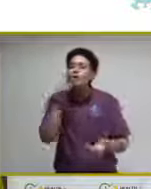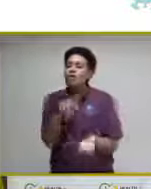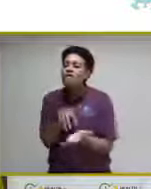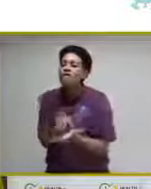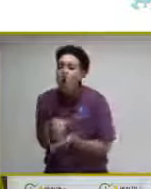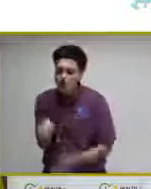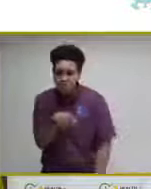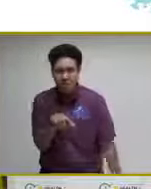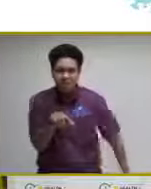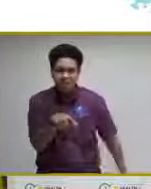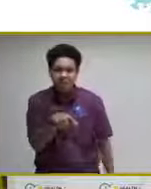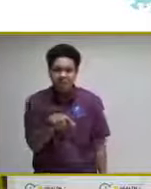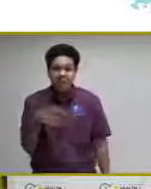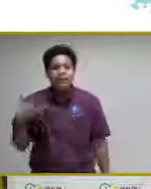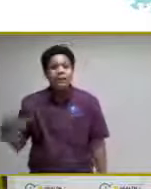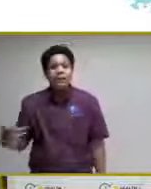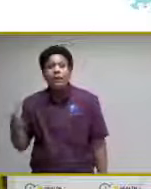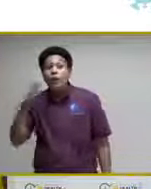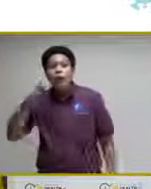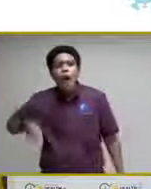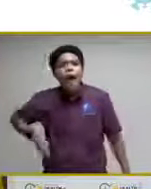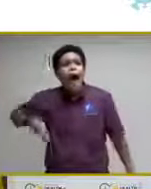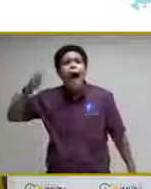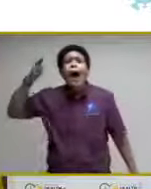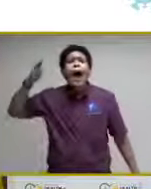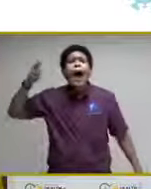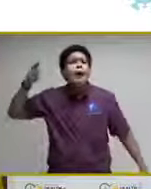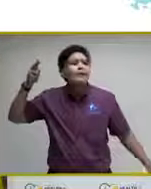groups, the persons who are in high